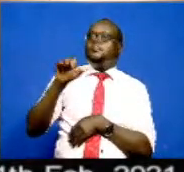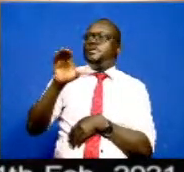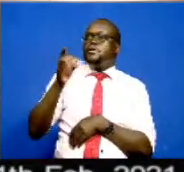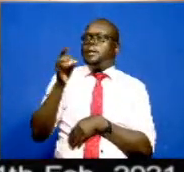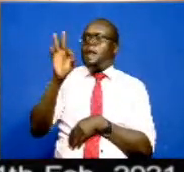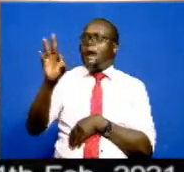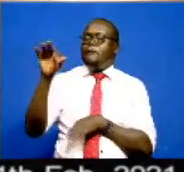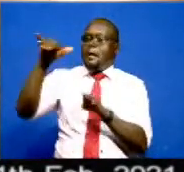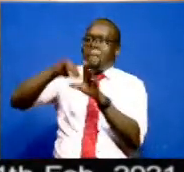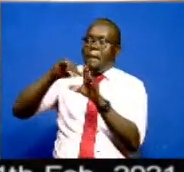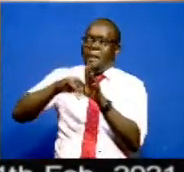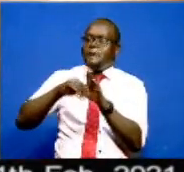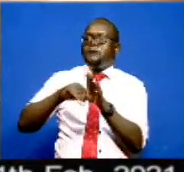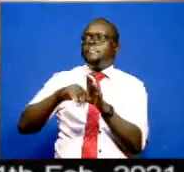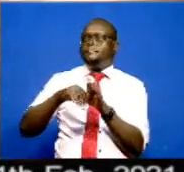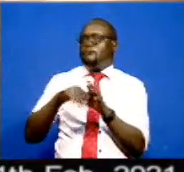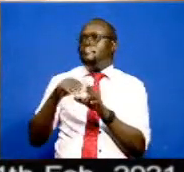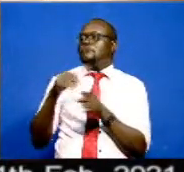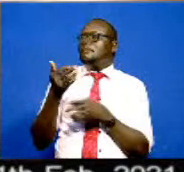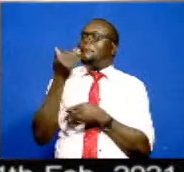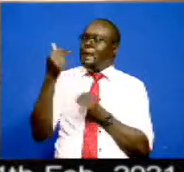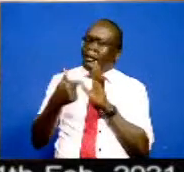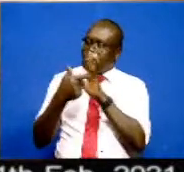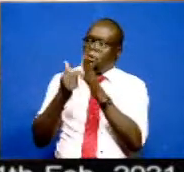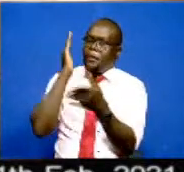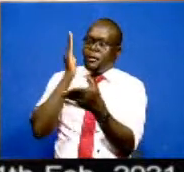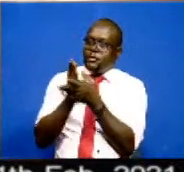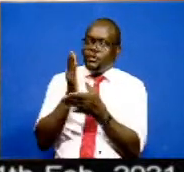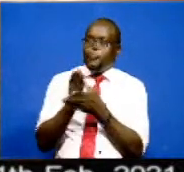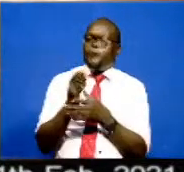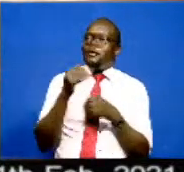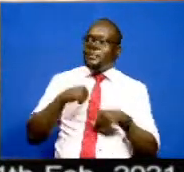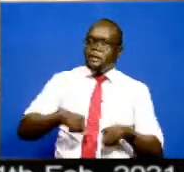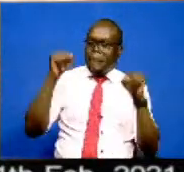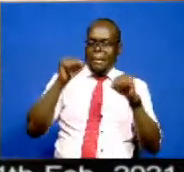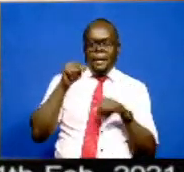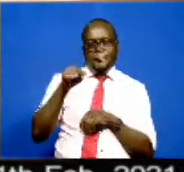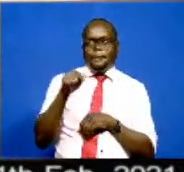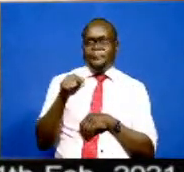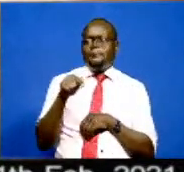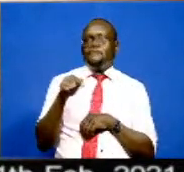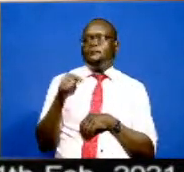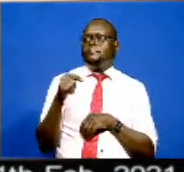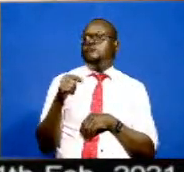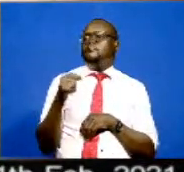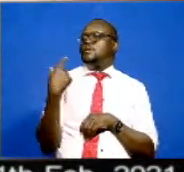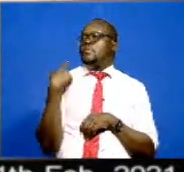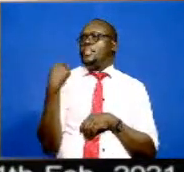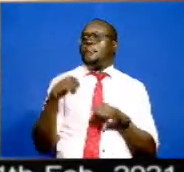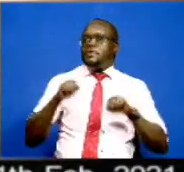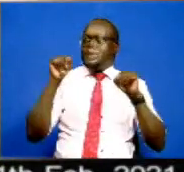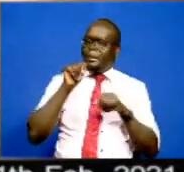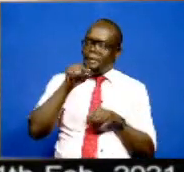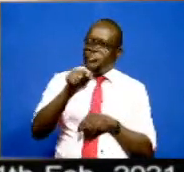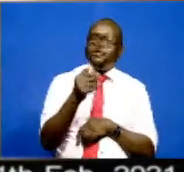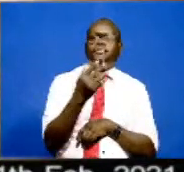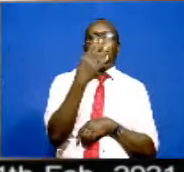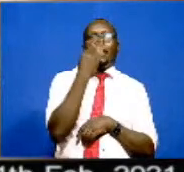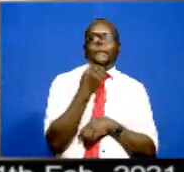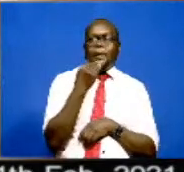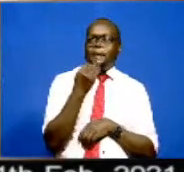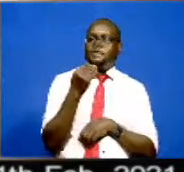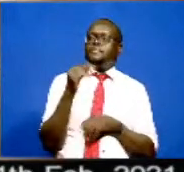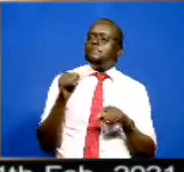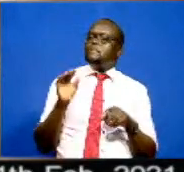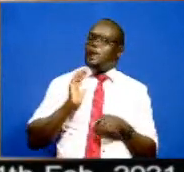of this committee, Mr. Speaker. Let's call a spade a spade. Chairman, you are just a burial committee chair of the other day. Keep quiet. This committee has been in